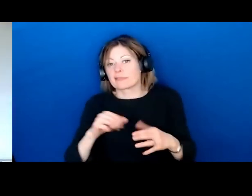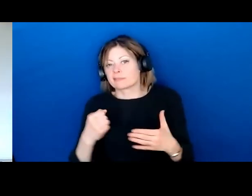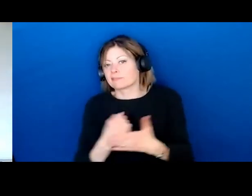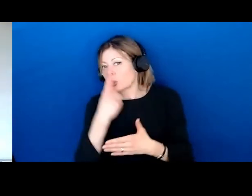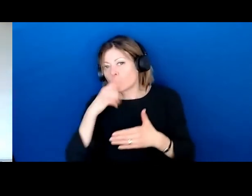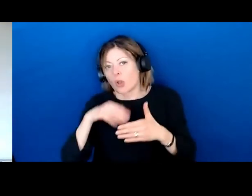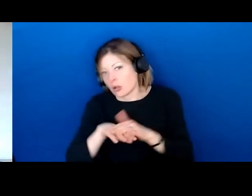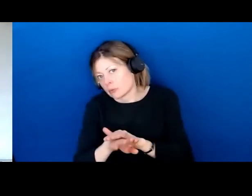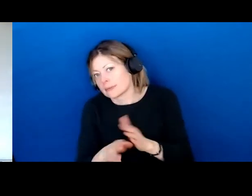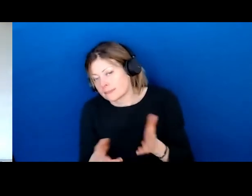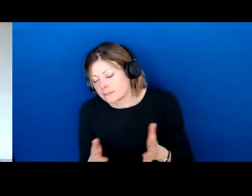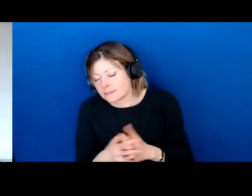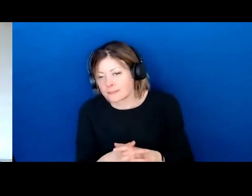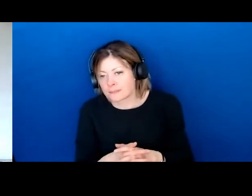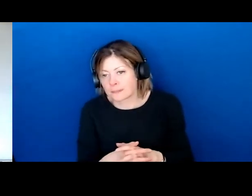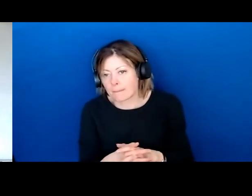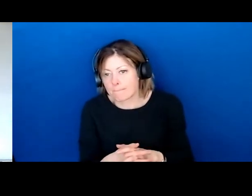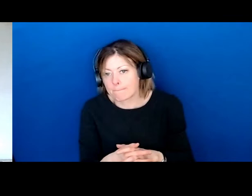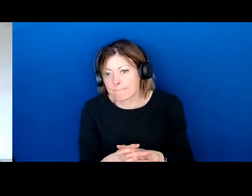right up to them.